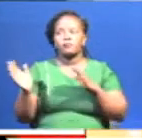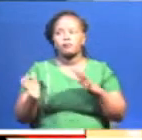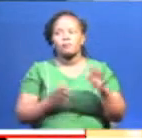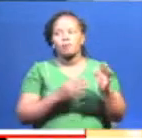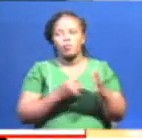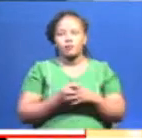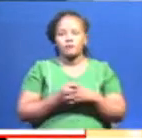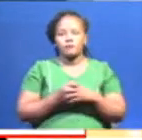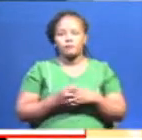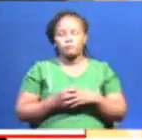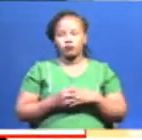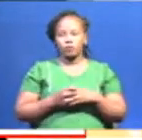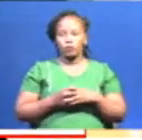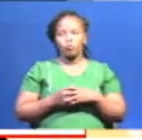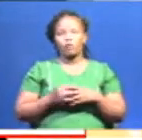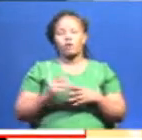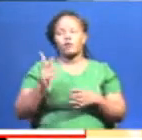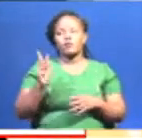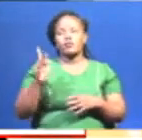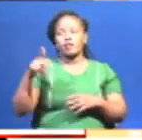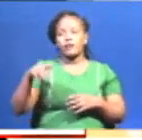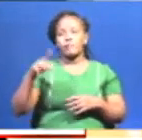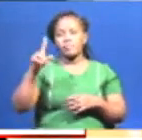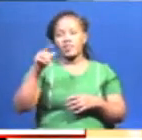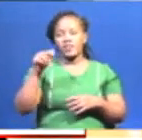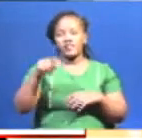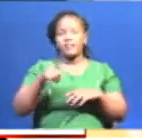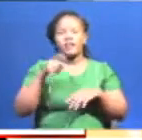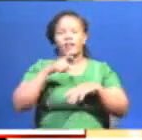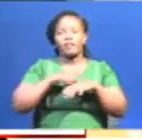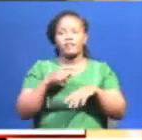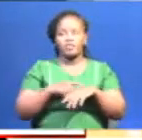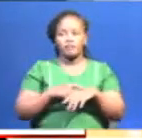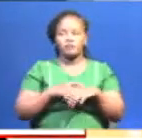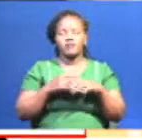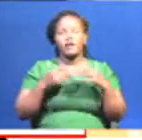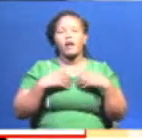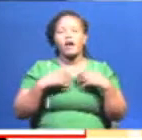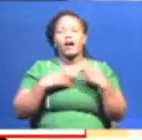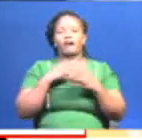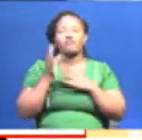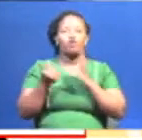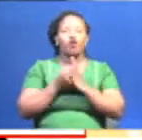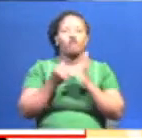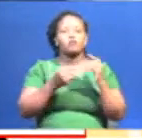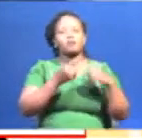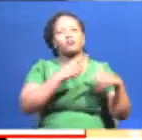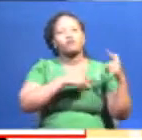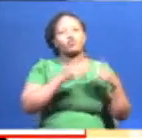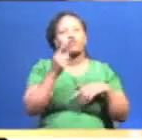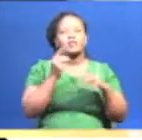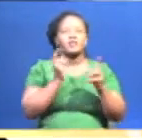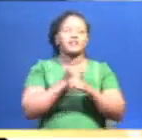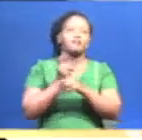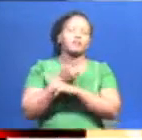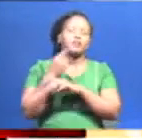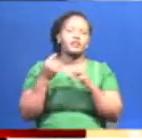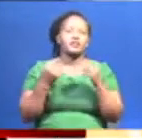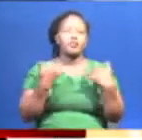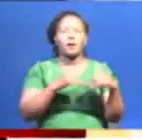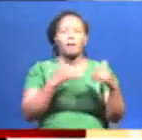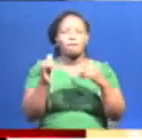Kenya Premier League top guns for this season's titled race forced their way to victories in their respective matches played today across